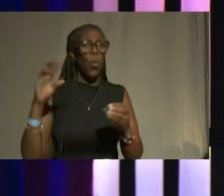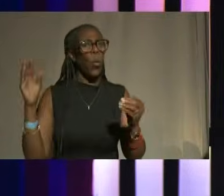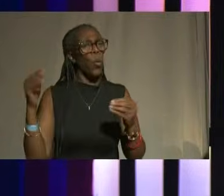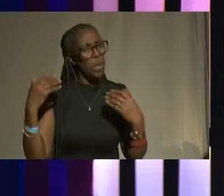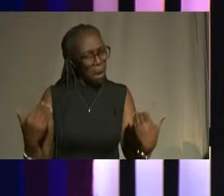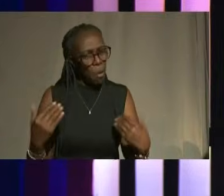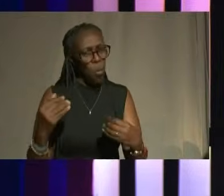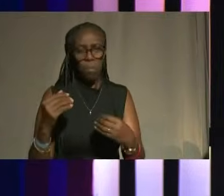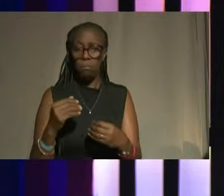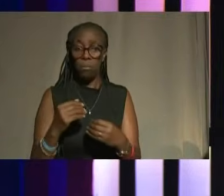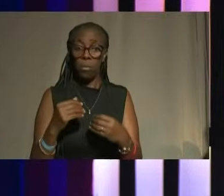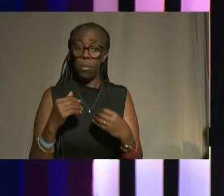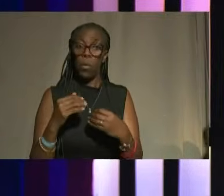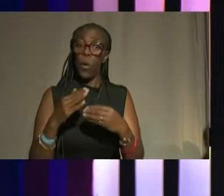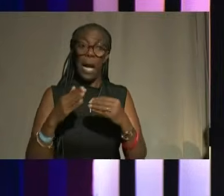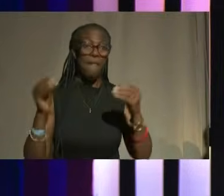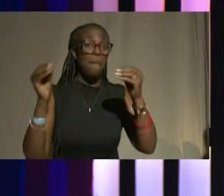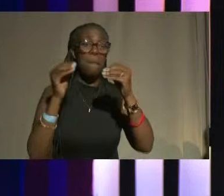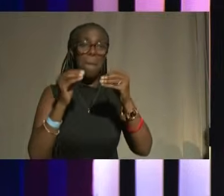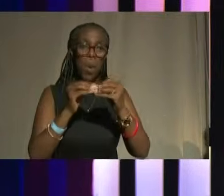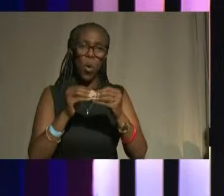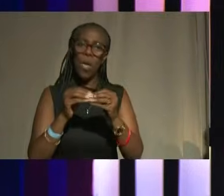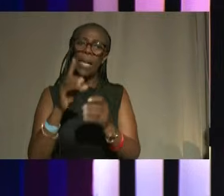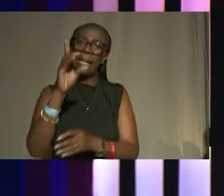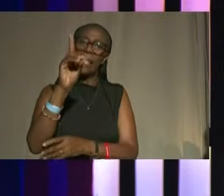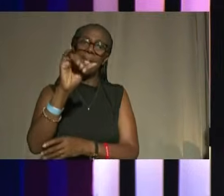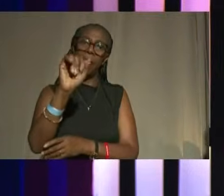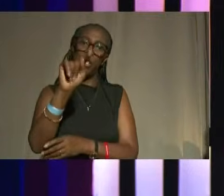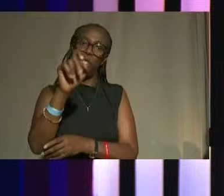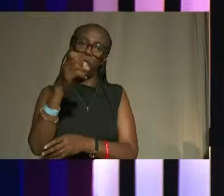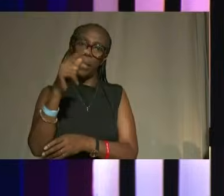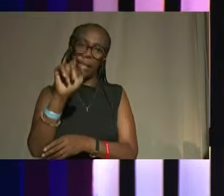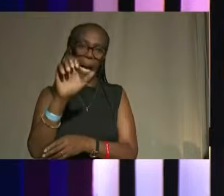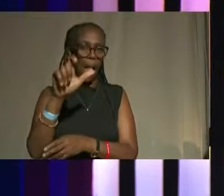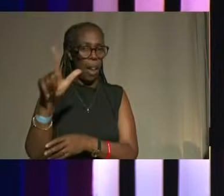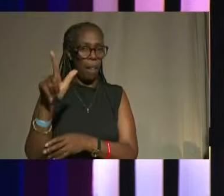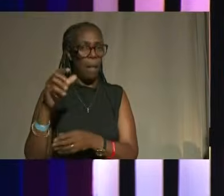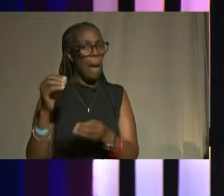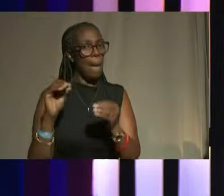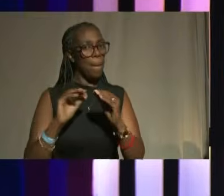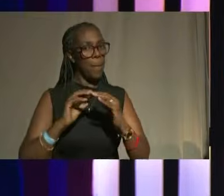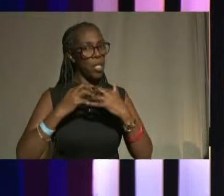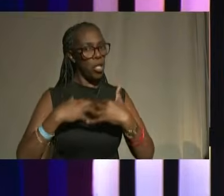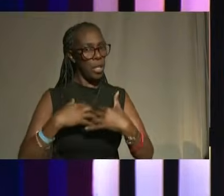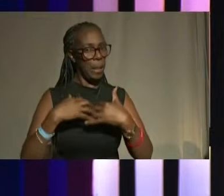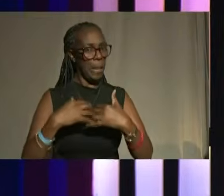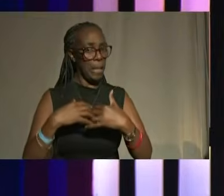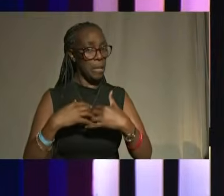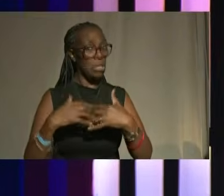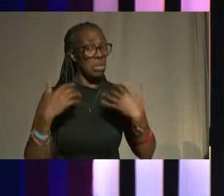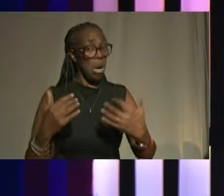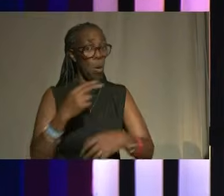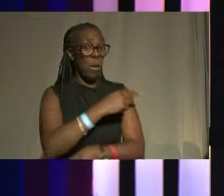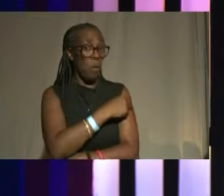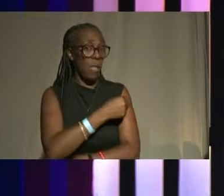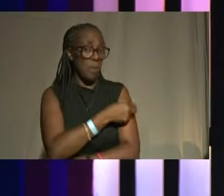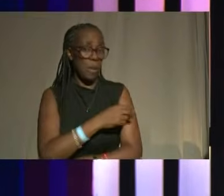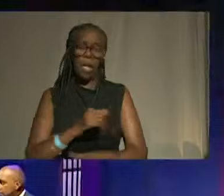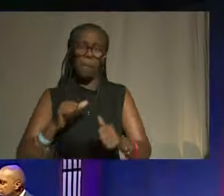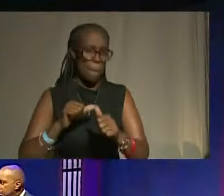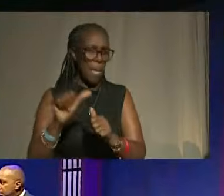machines in our health system than any time before. We need more, but we have done better than the PNP up to 2015 when they were there.